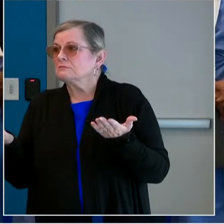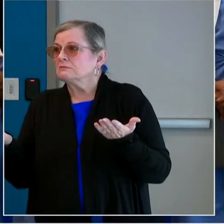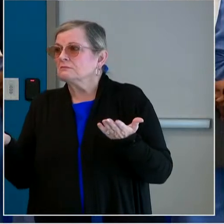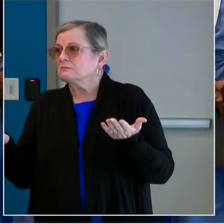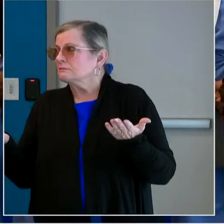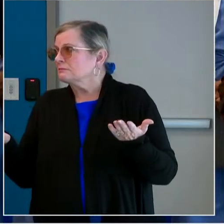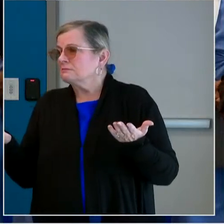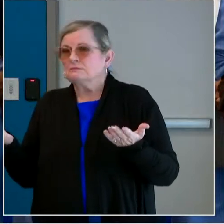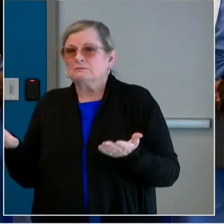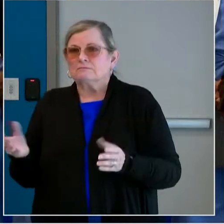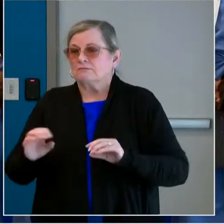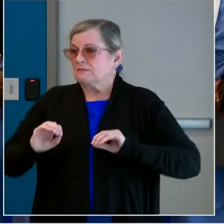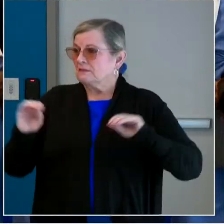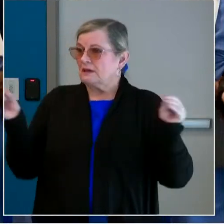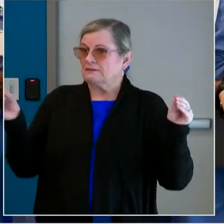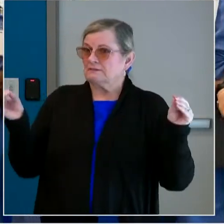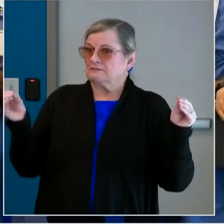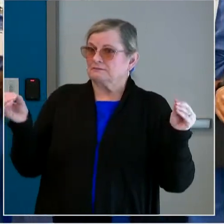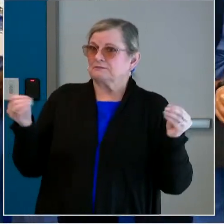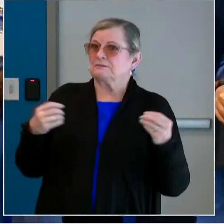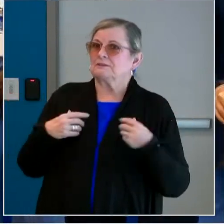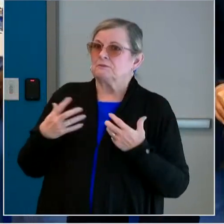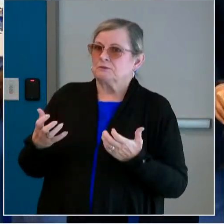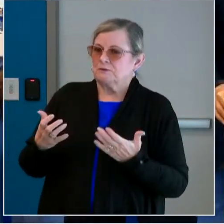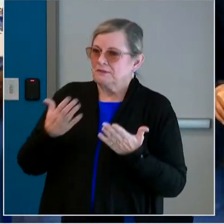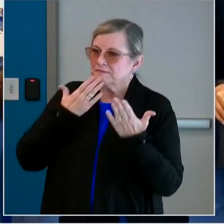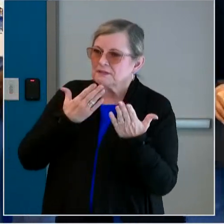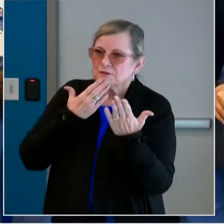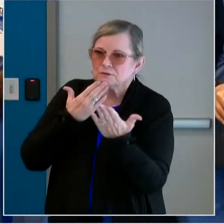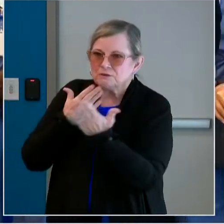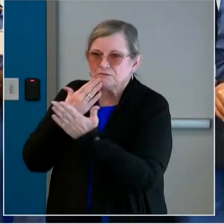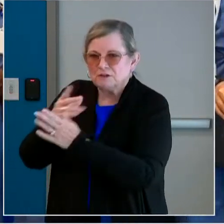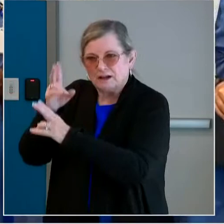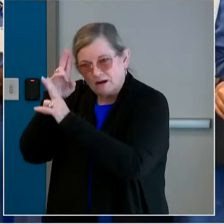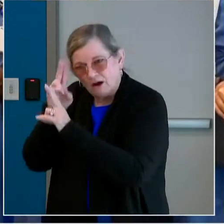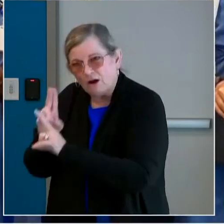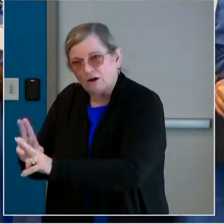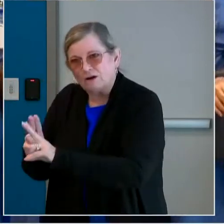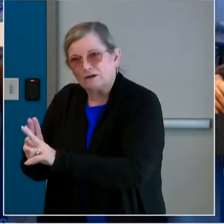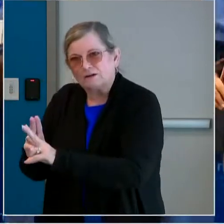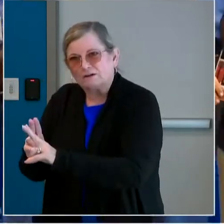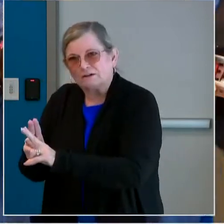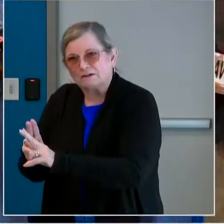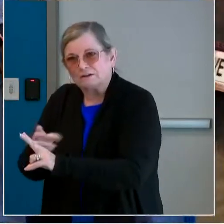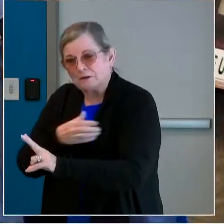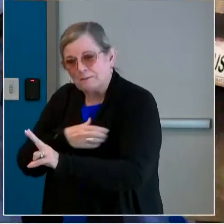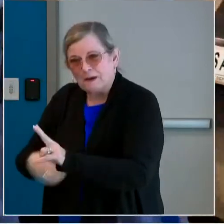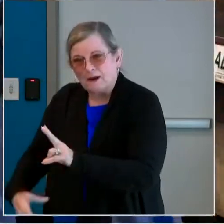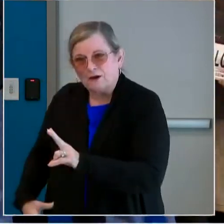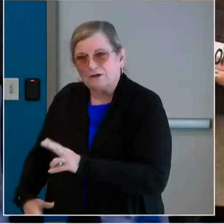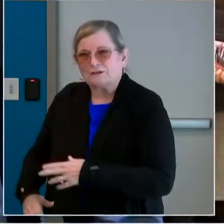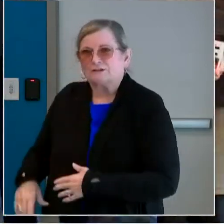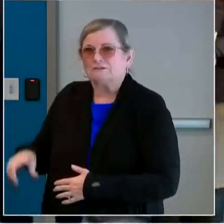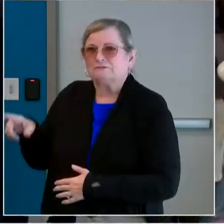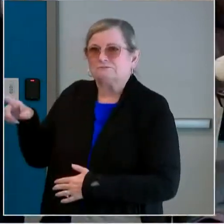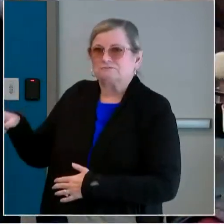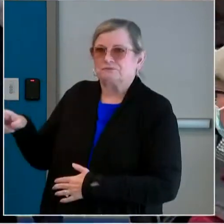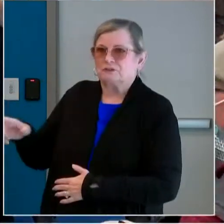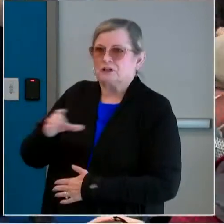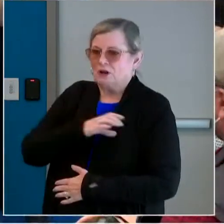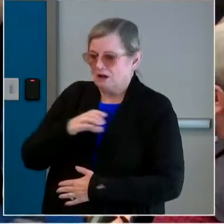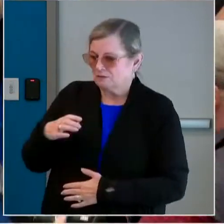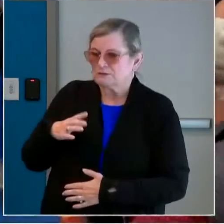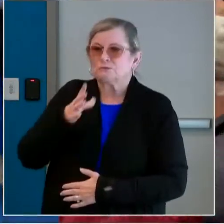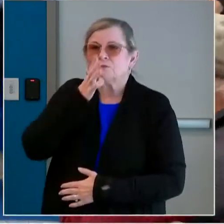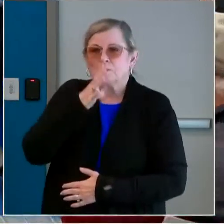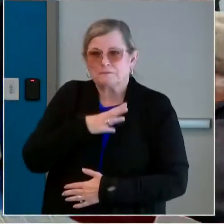Seeing none, I want to thank our esteemed mayor, Congresswoman, and all of our council members. The only thing that gives me, or